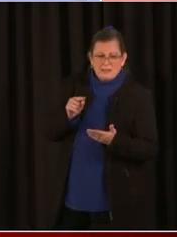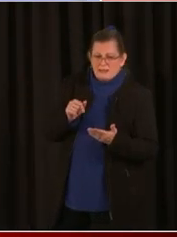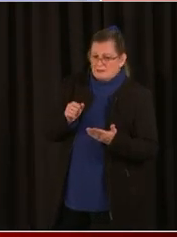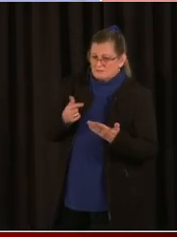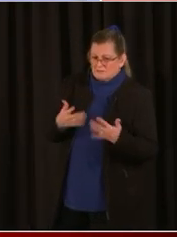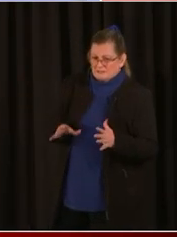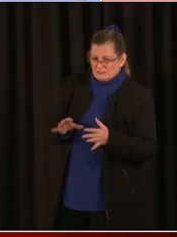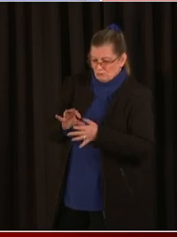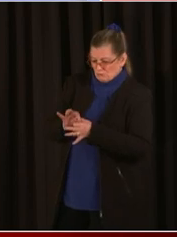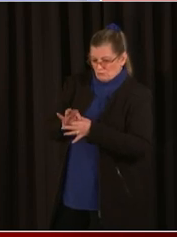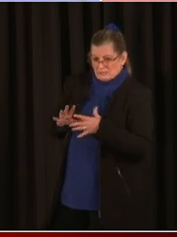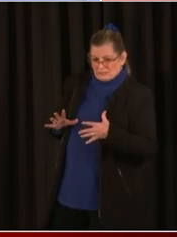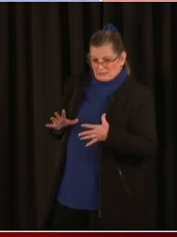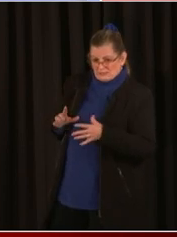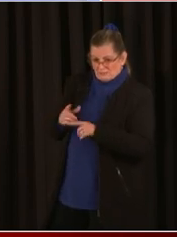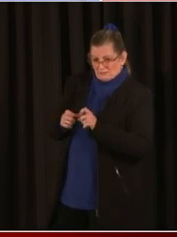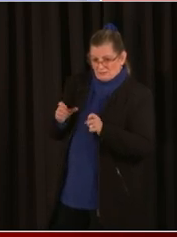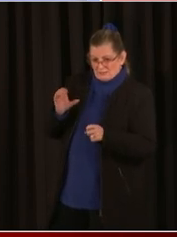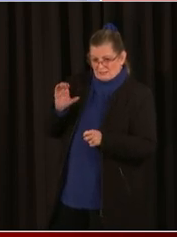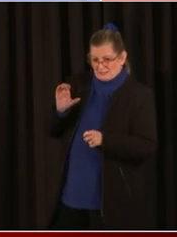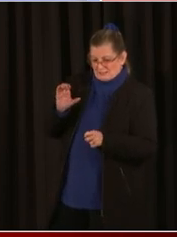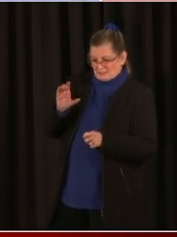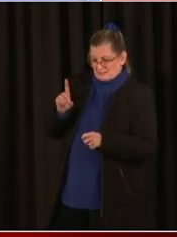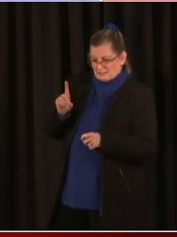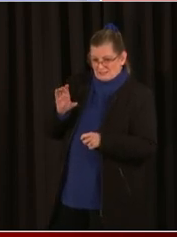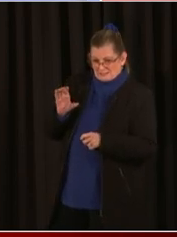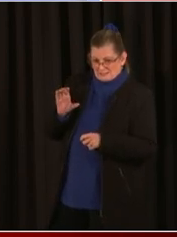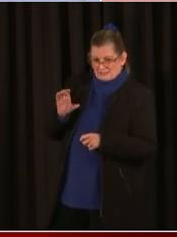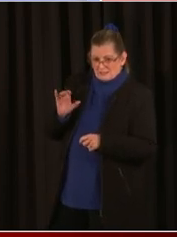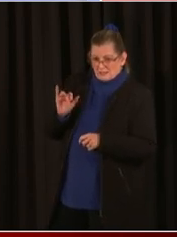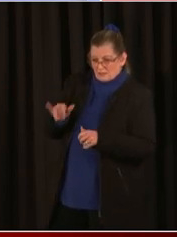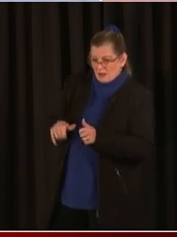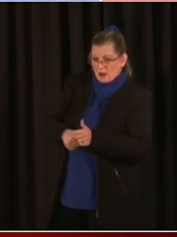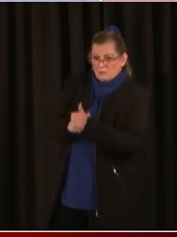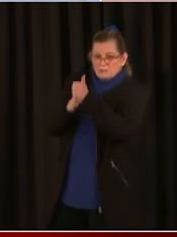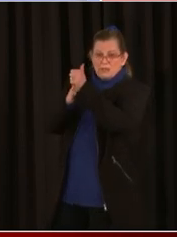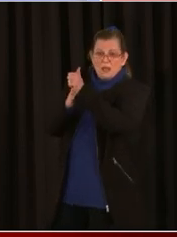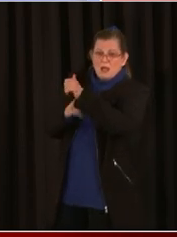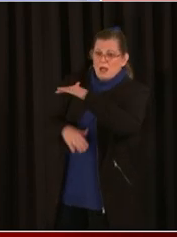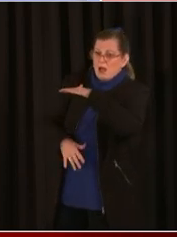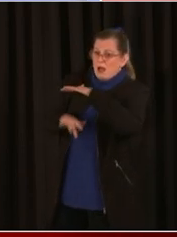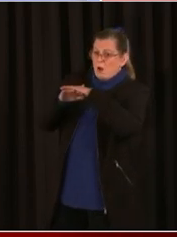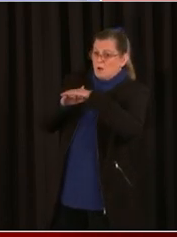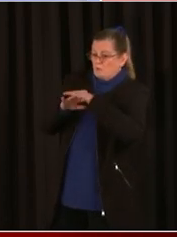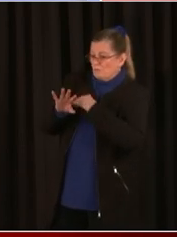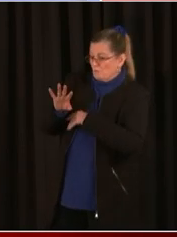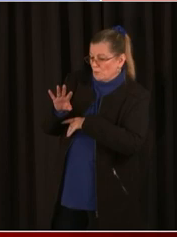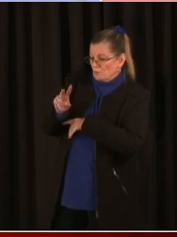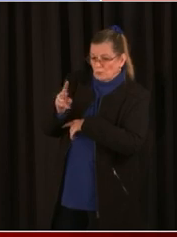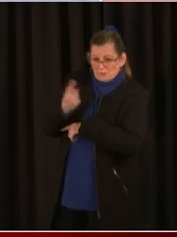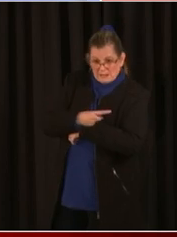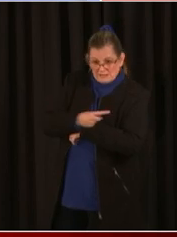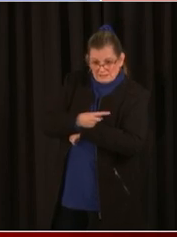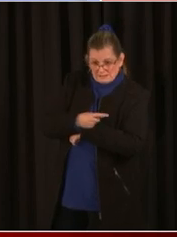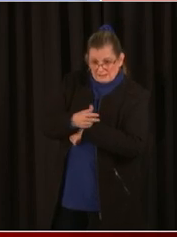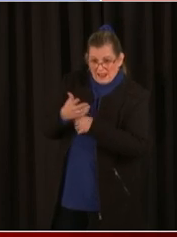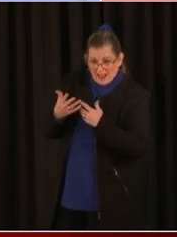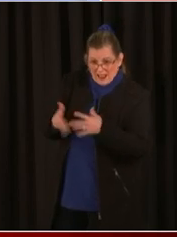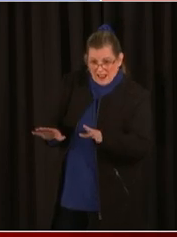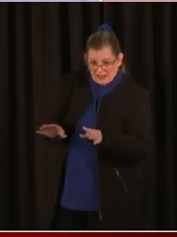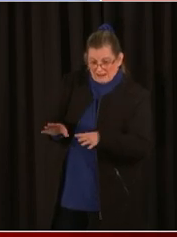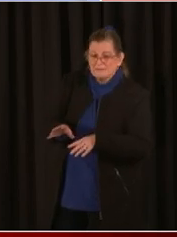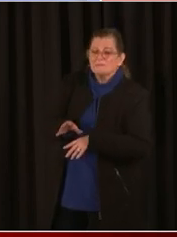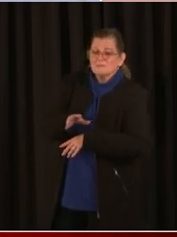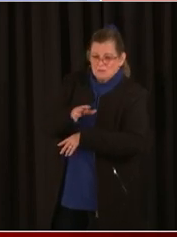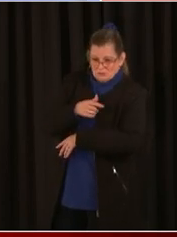released from the CDC that they've been able to look at now for up to 42 days after your first